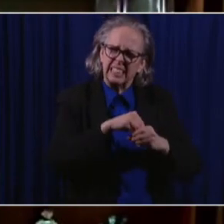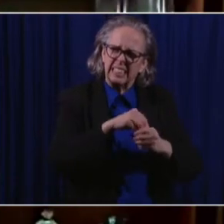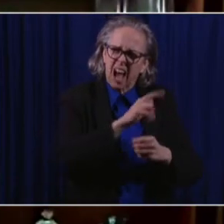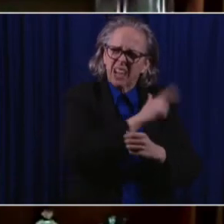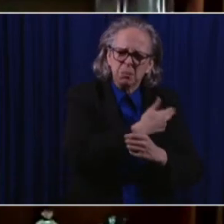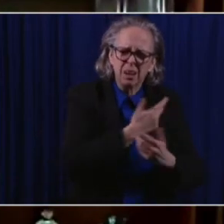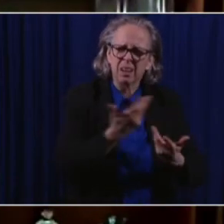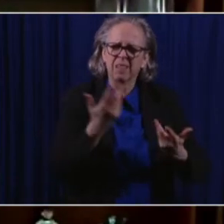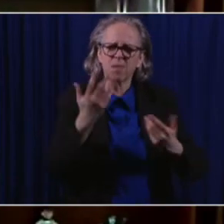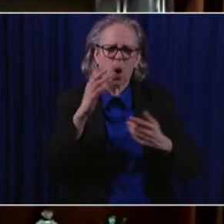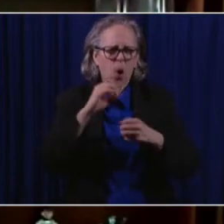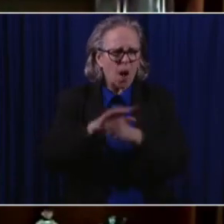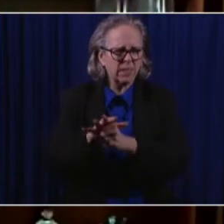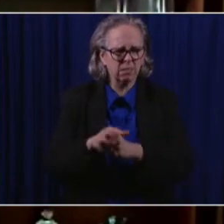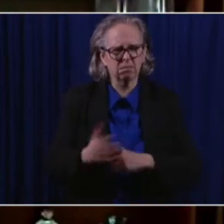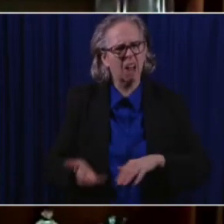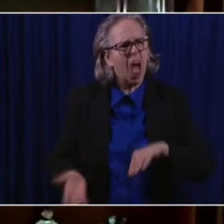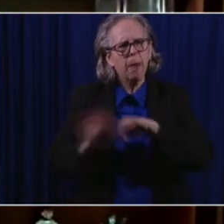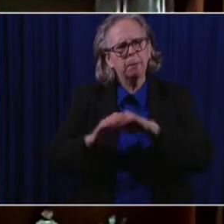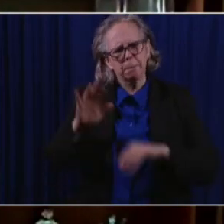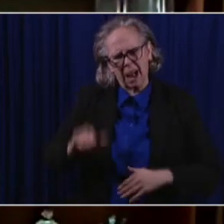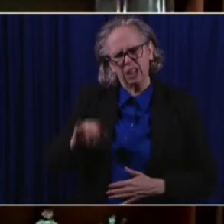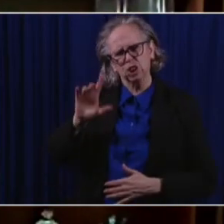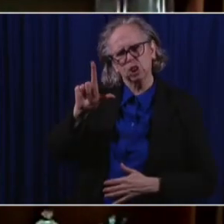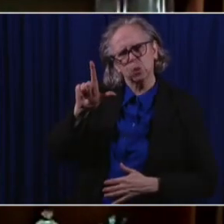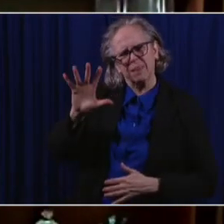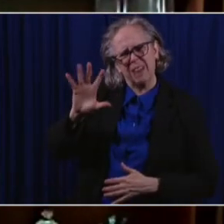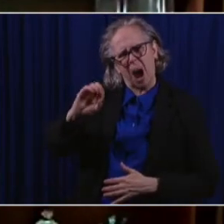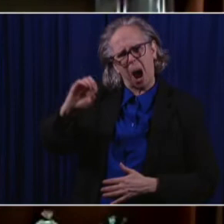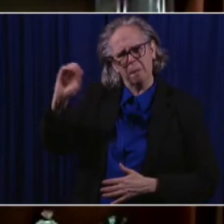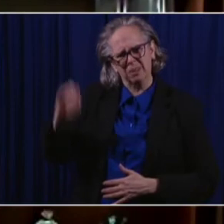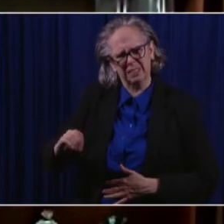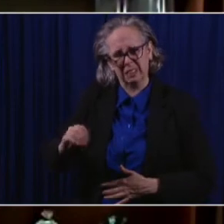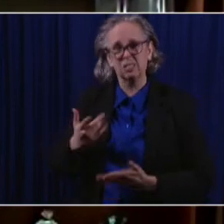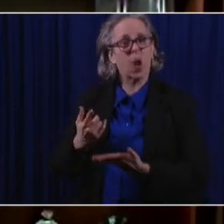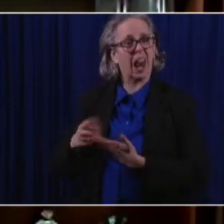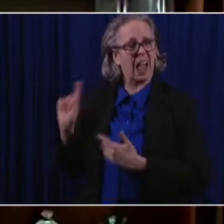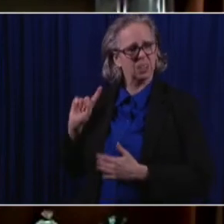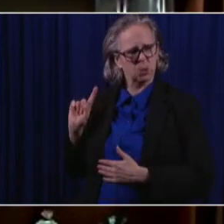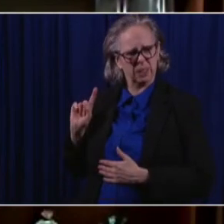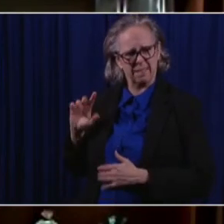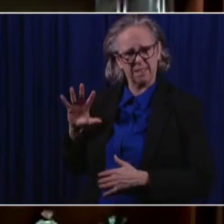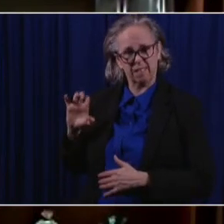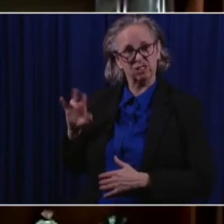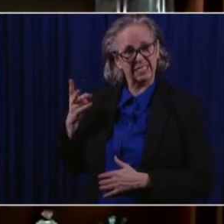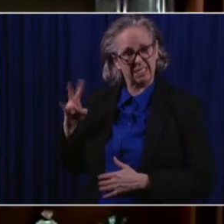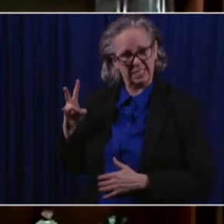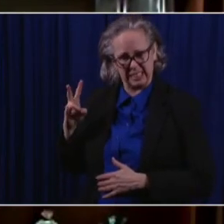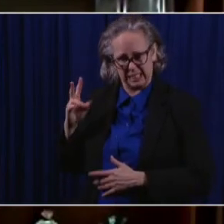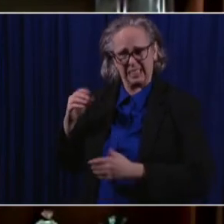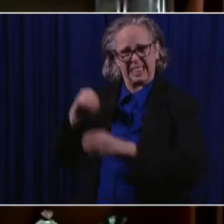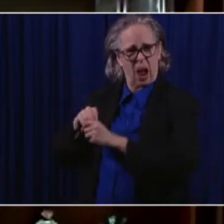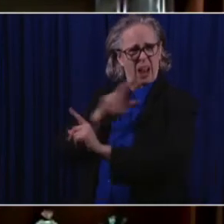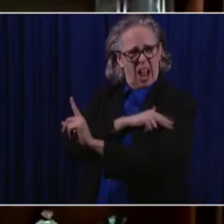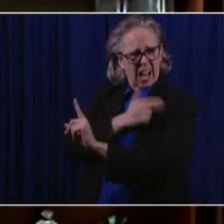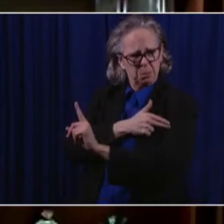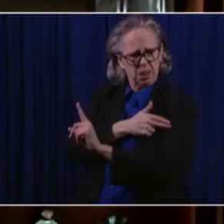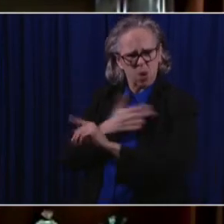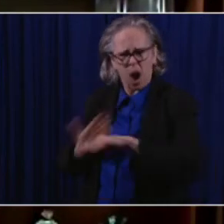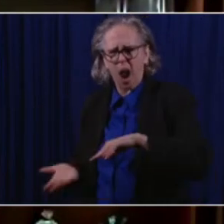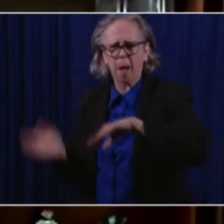Last week, we had 517 hospitalized patients. Today, we have 640. To put that in